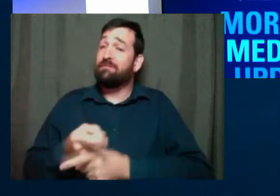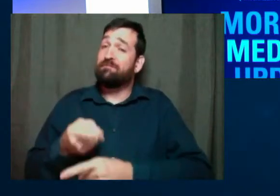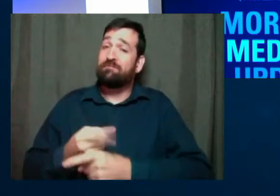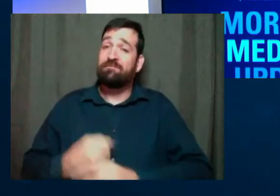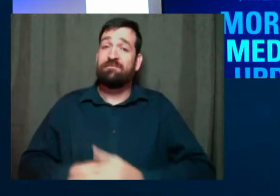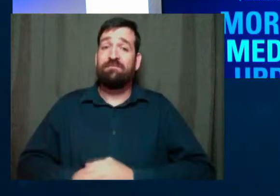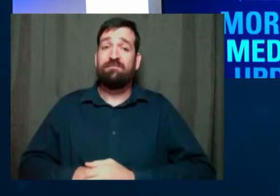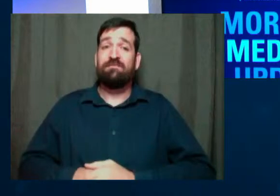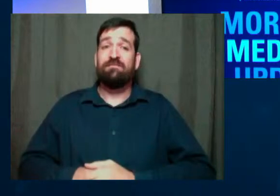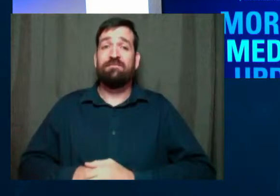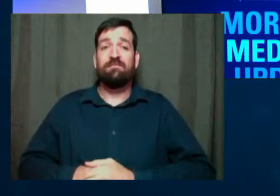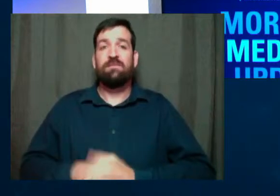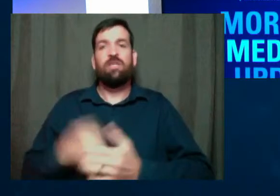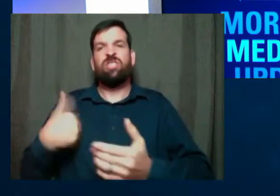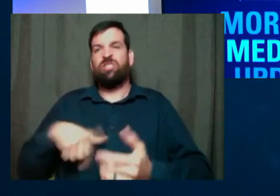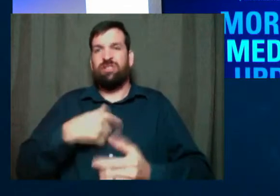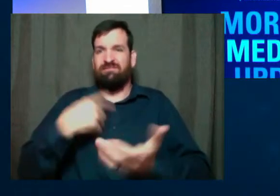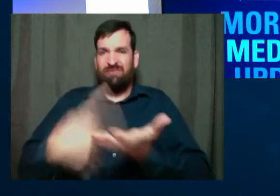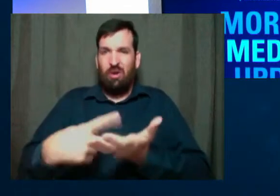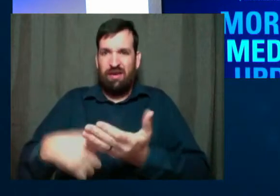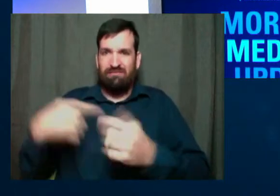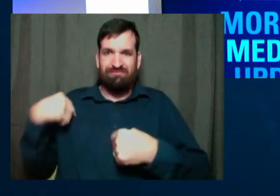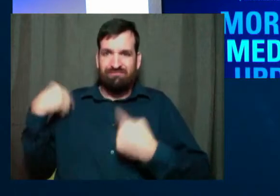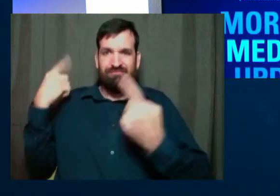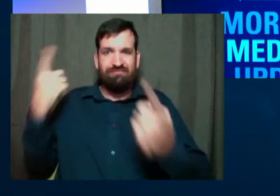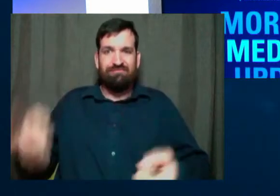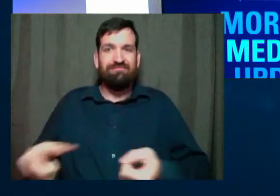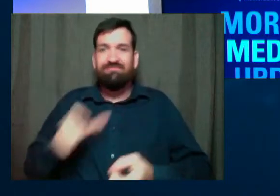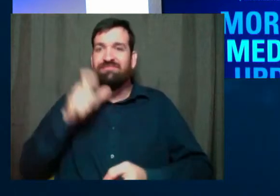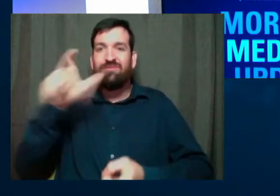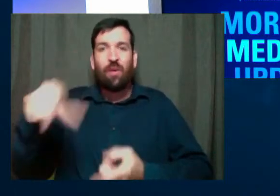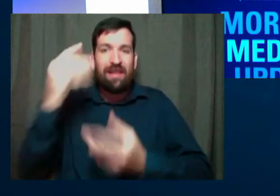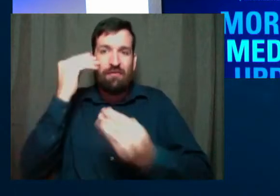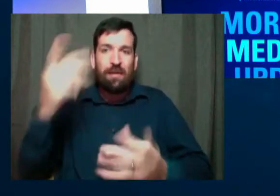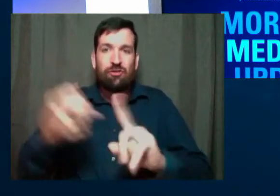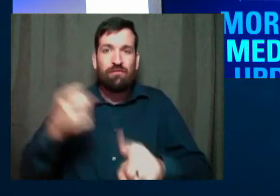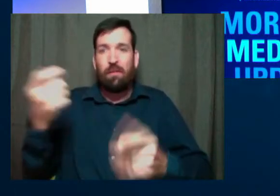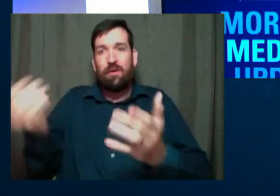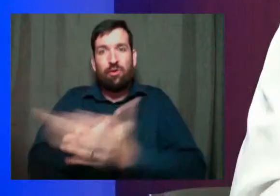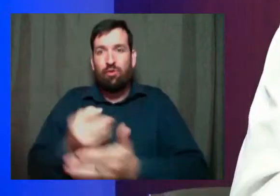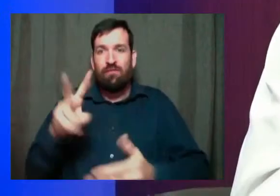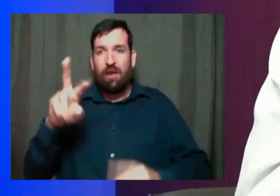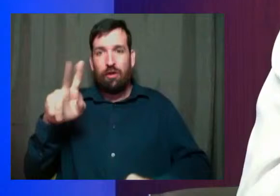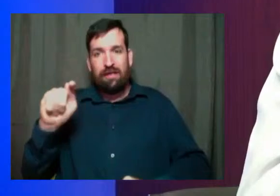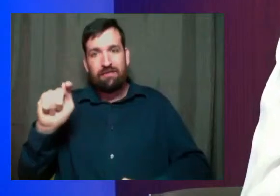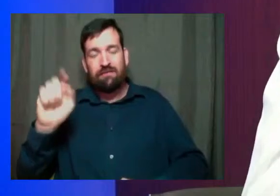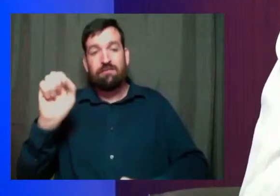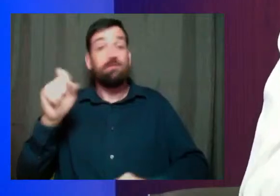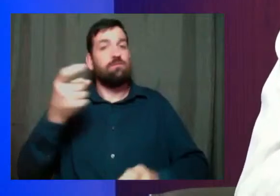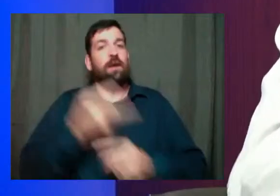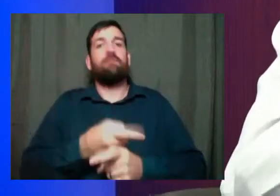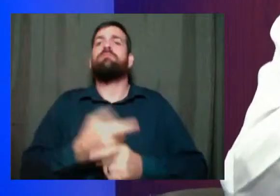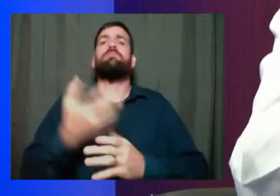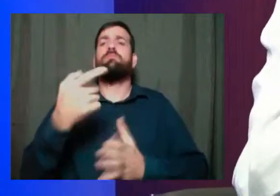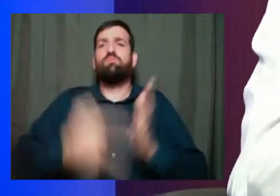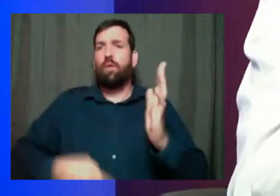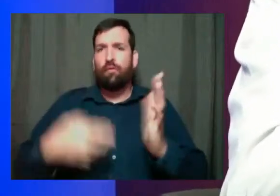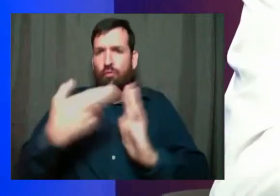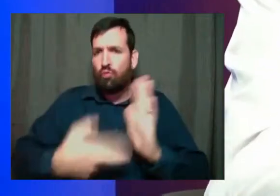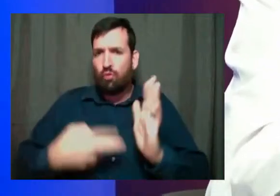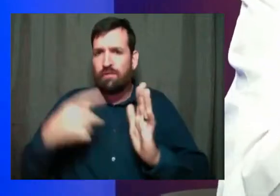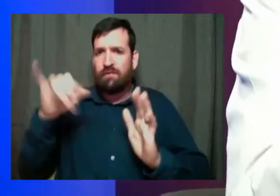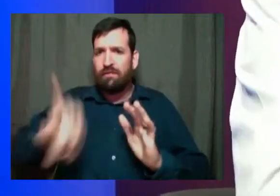been talking about this long enough that we don't need information from a new variant. Just keep doing what we've been doing. It's all, again, what do the rules of infection prevention and control